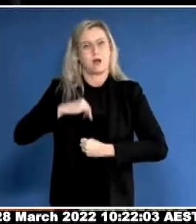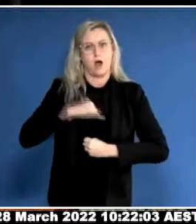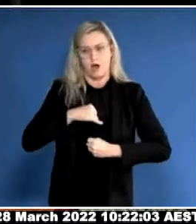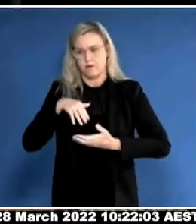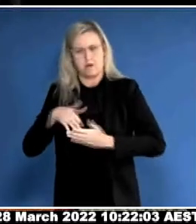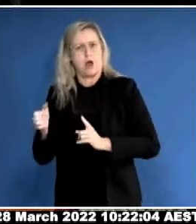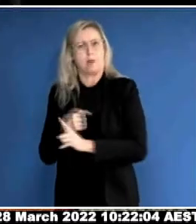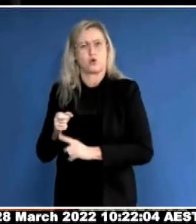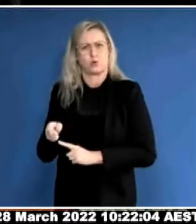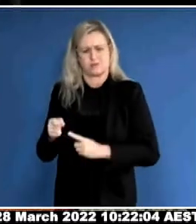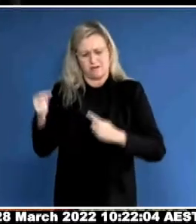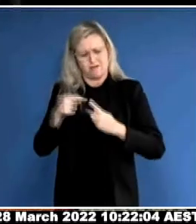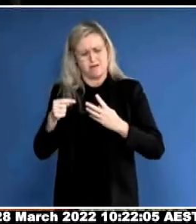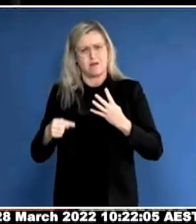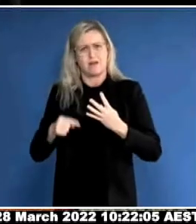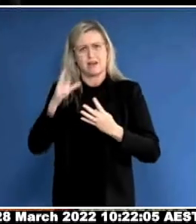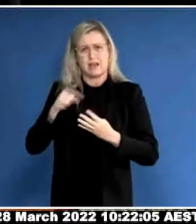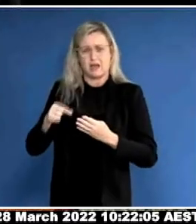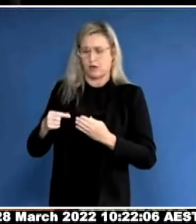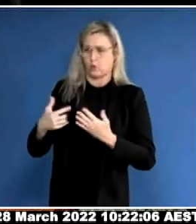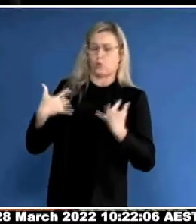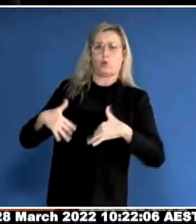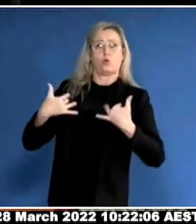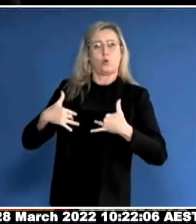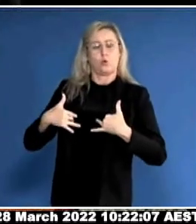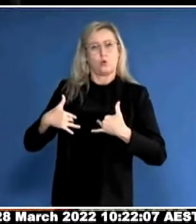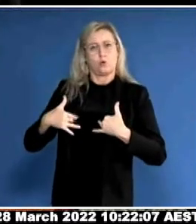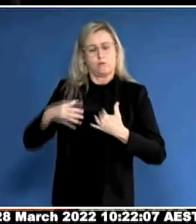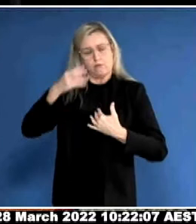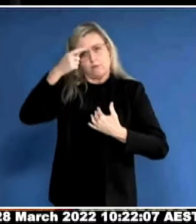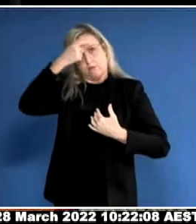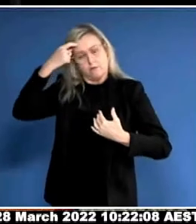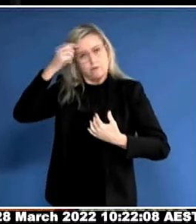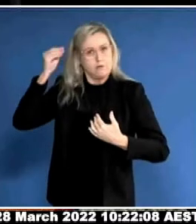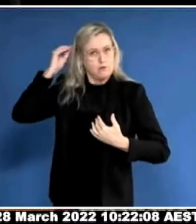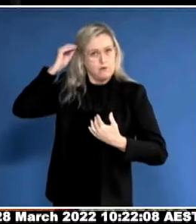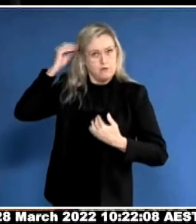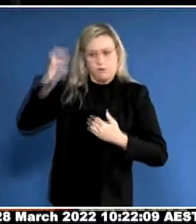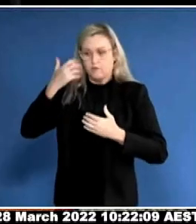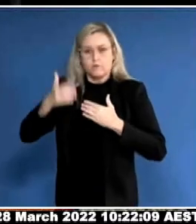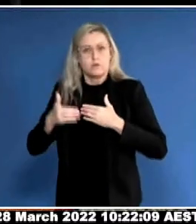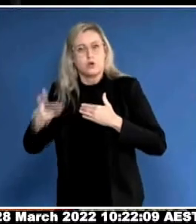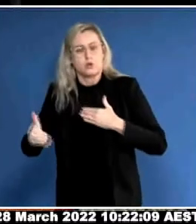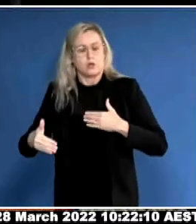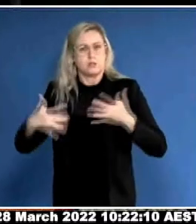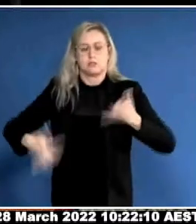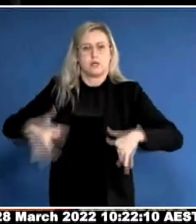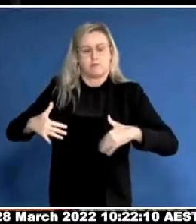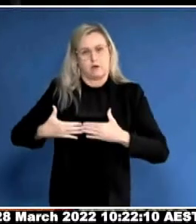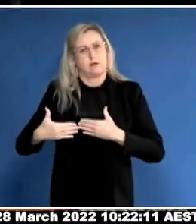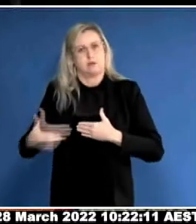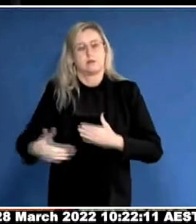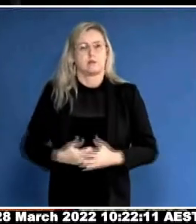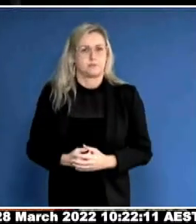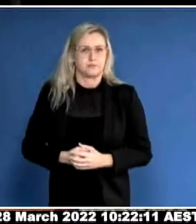to the potential to inflict complex and long-lasting harm. This is because